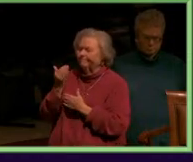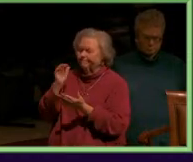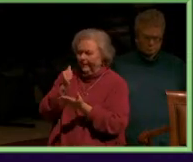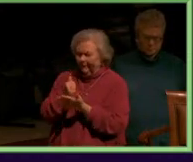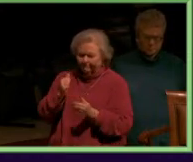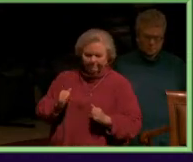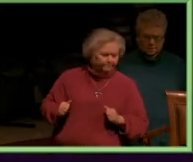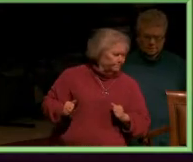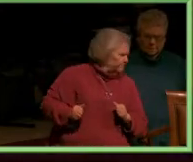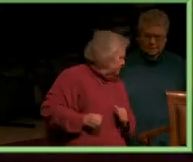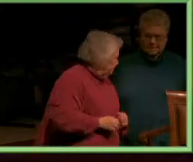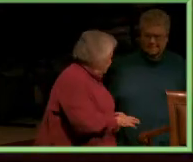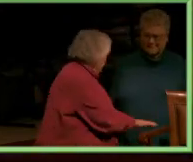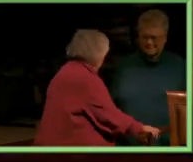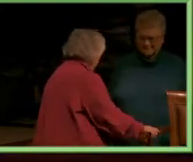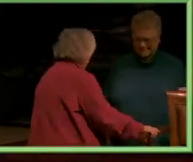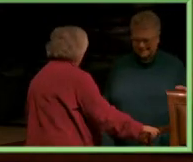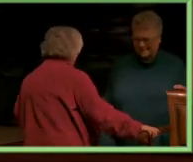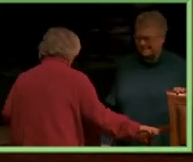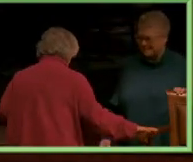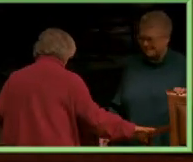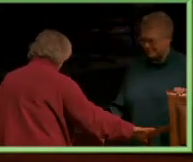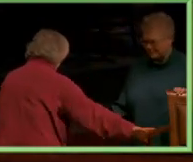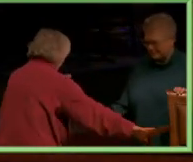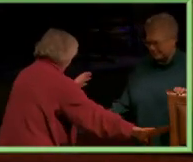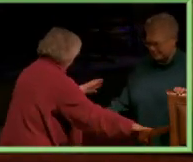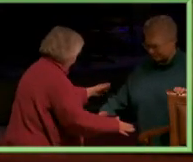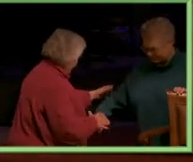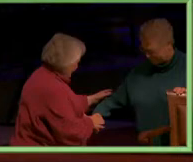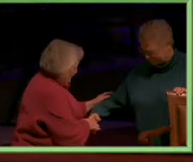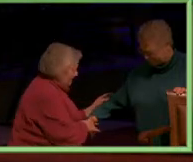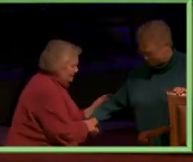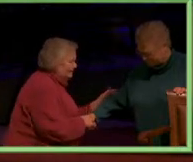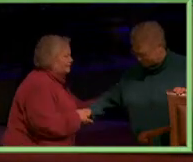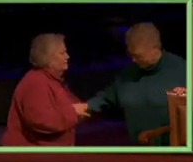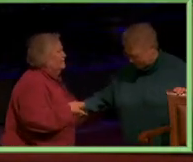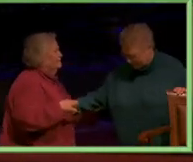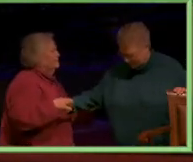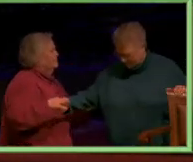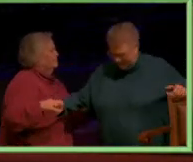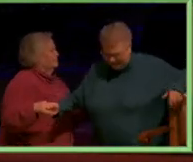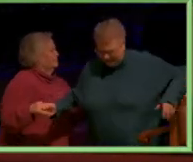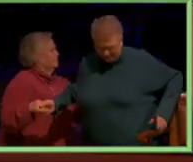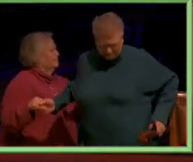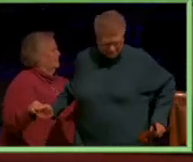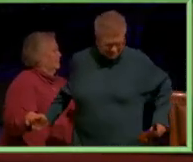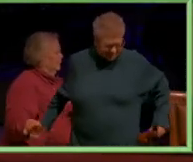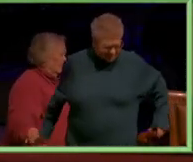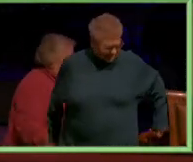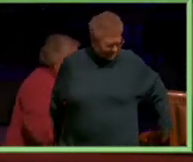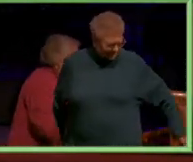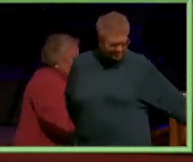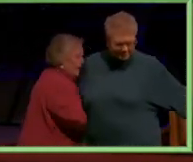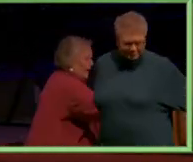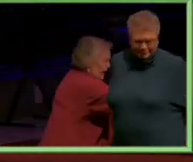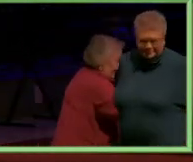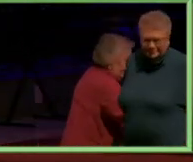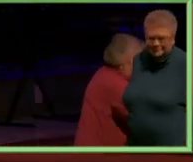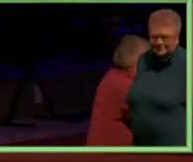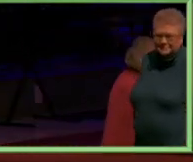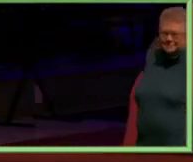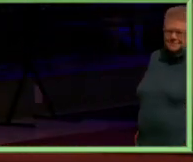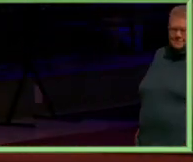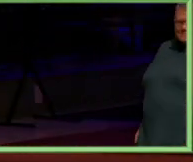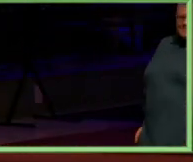Amen. Amen. If you have a copy of God's word this morning, let me invite you to take it out and turn with me to Colossians.